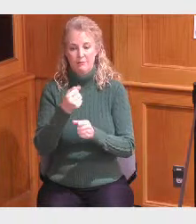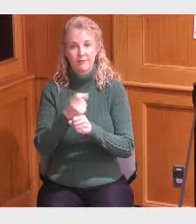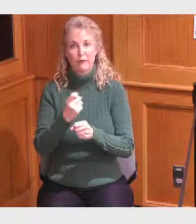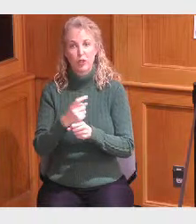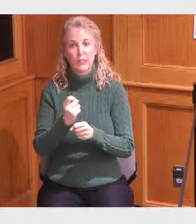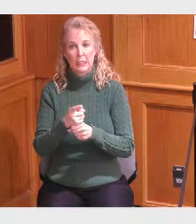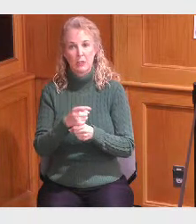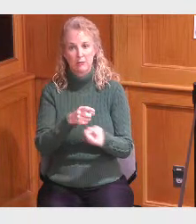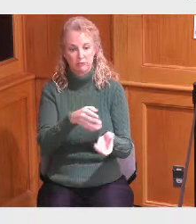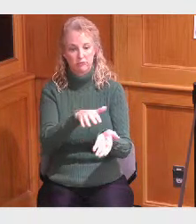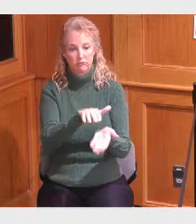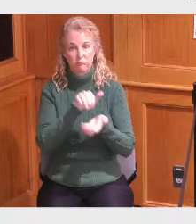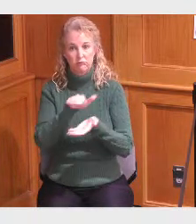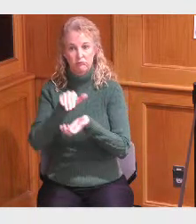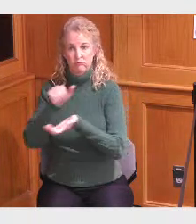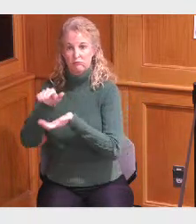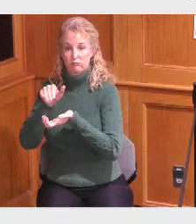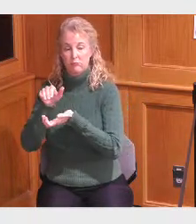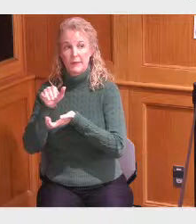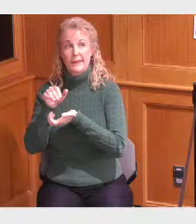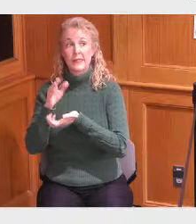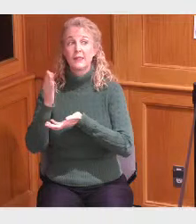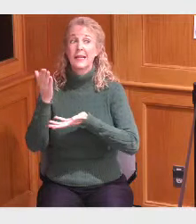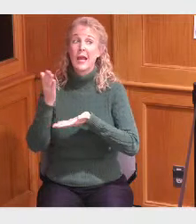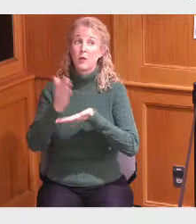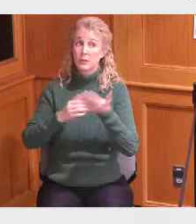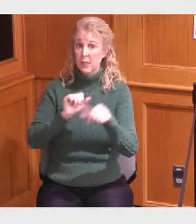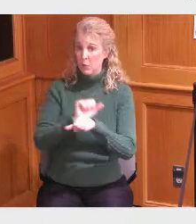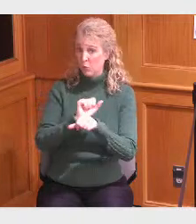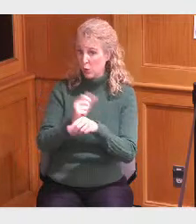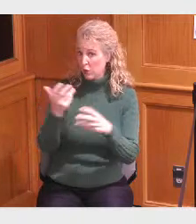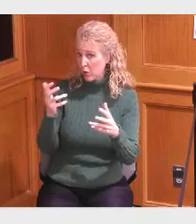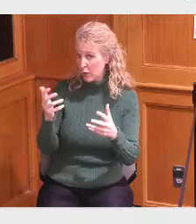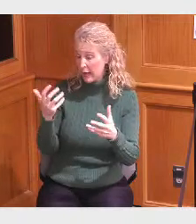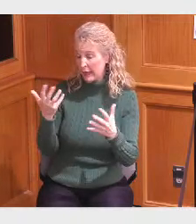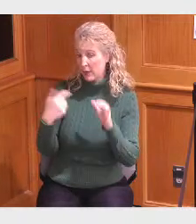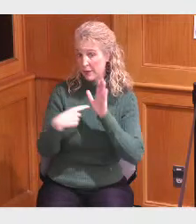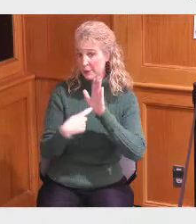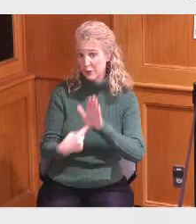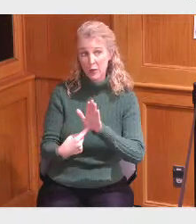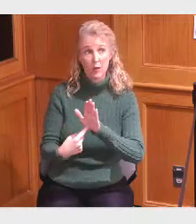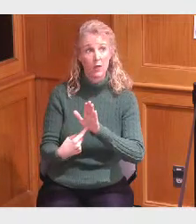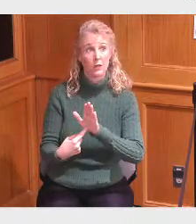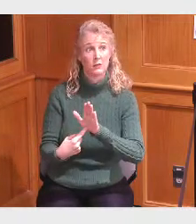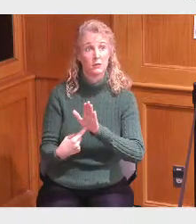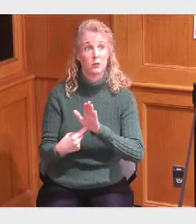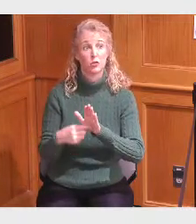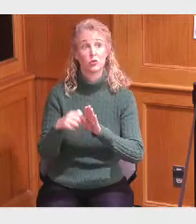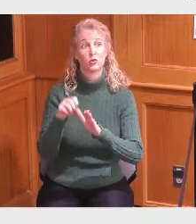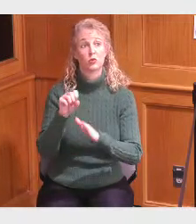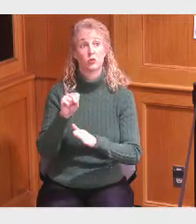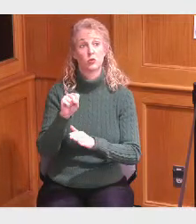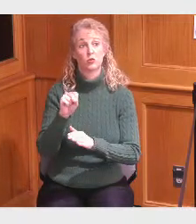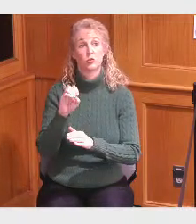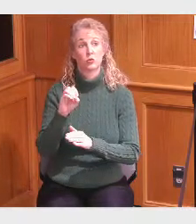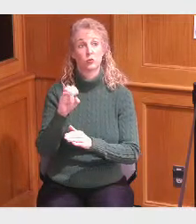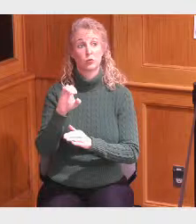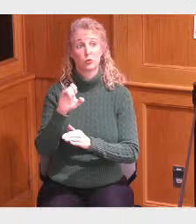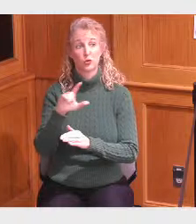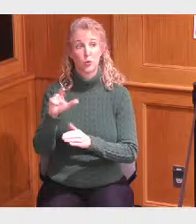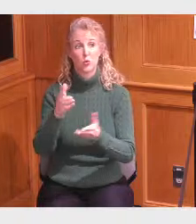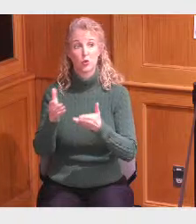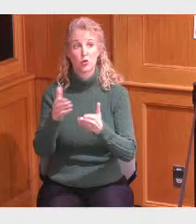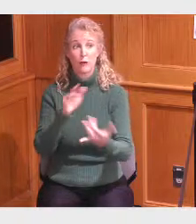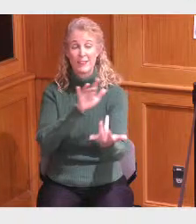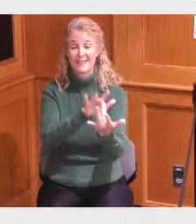$130,000. But for some of the work that's been completed, 2 areas that we just wanted to highlight were the social services outreach program.